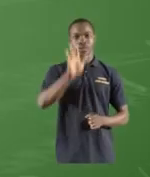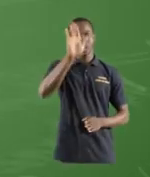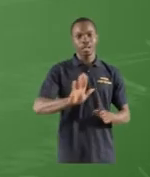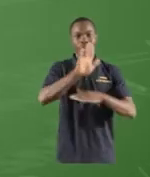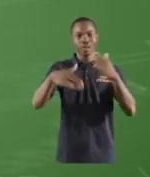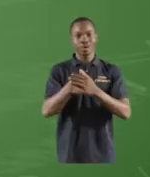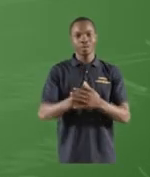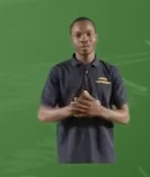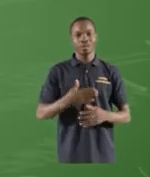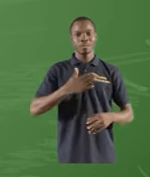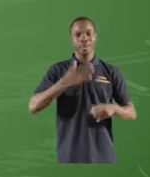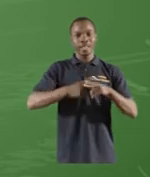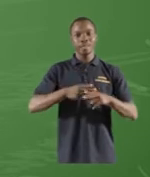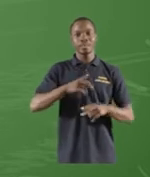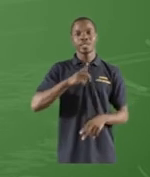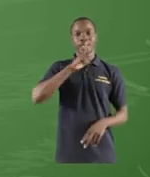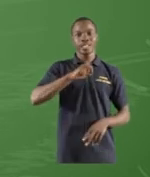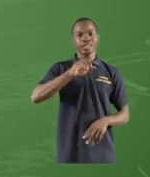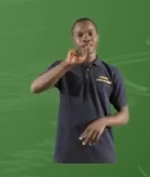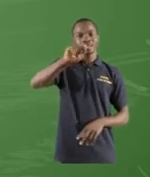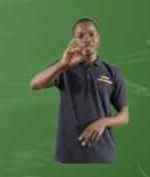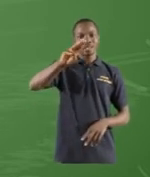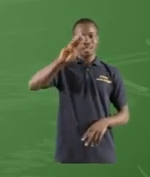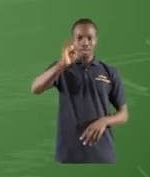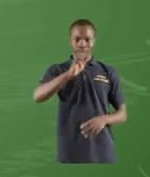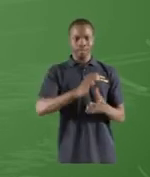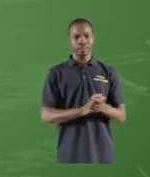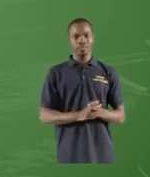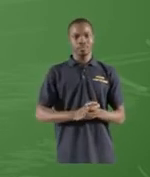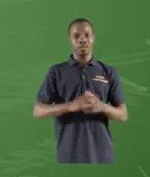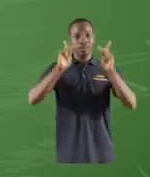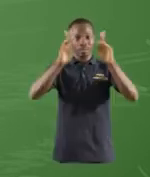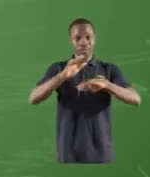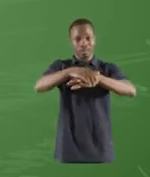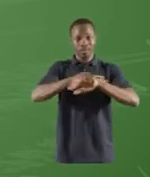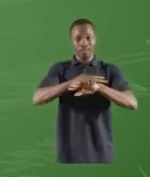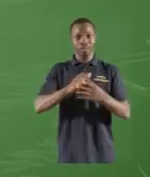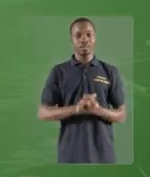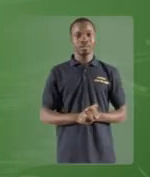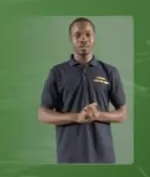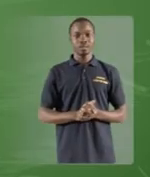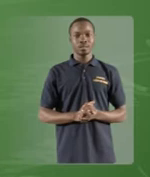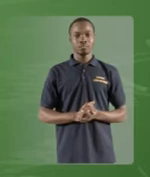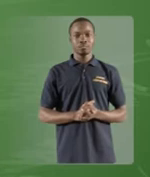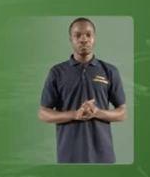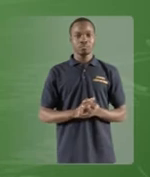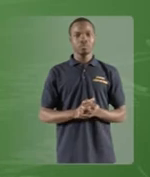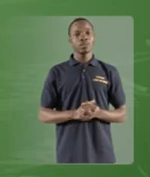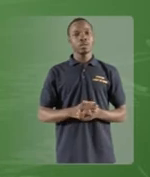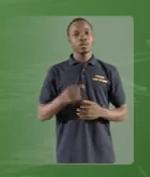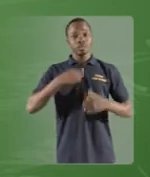Hi all, my name is Emegwide. I am a teacher of English. I hope you're all